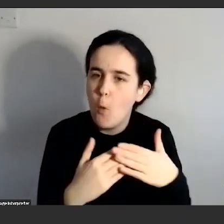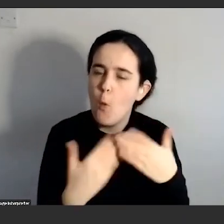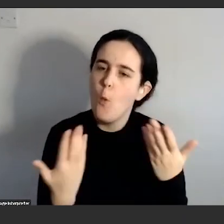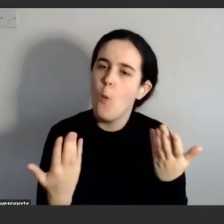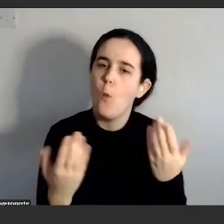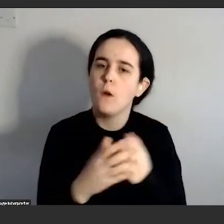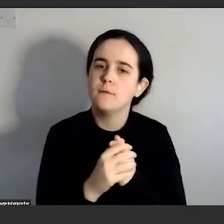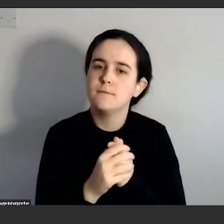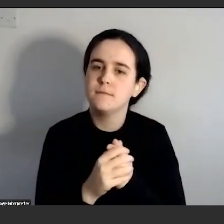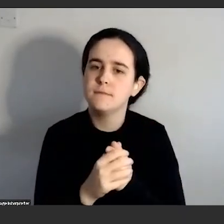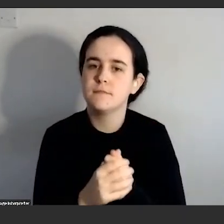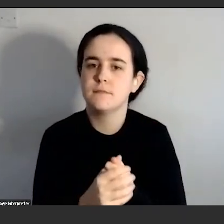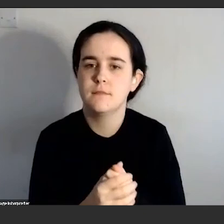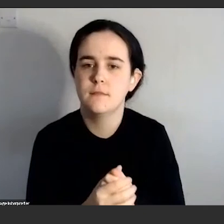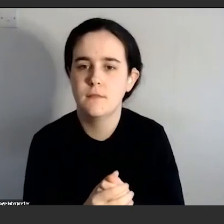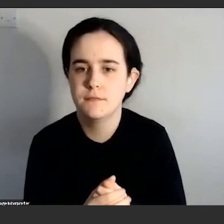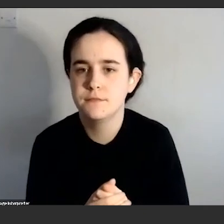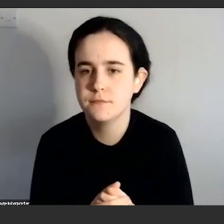it's not so much a matter